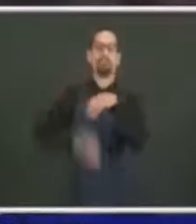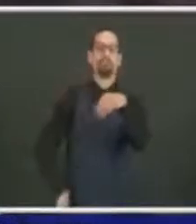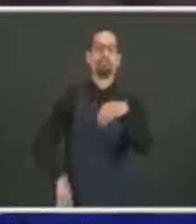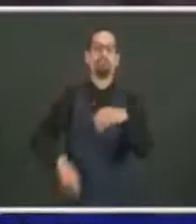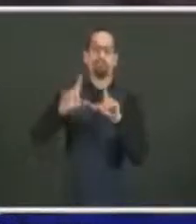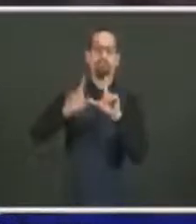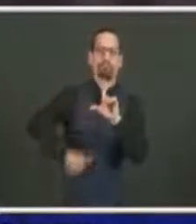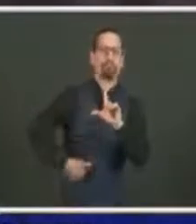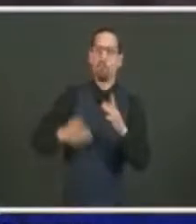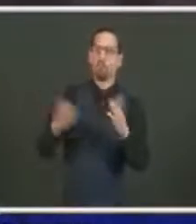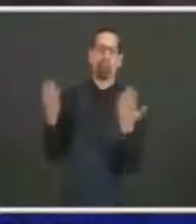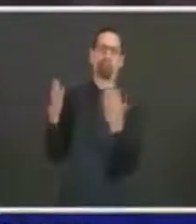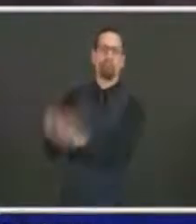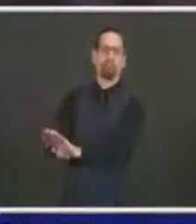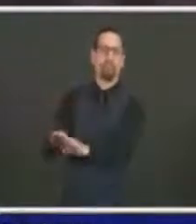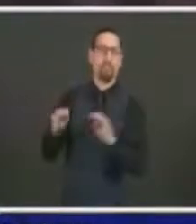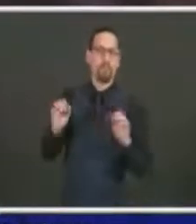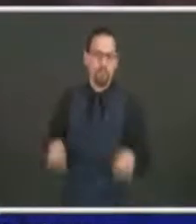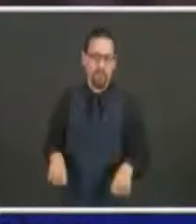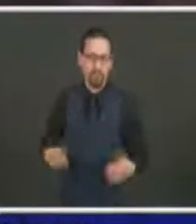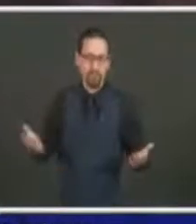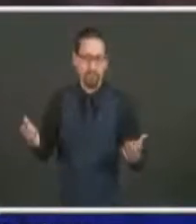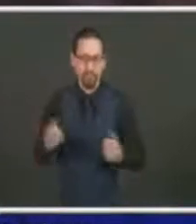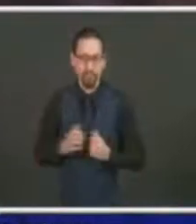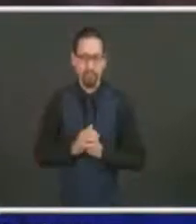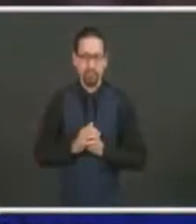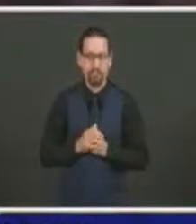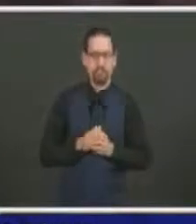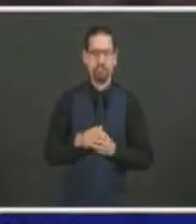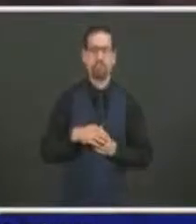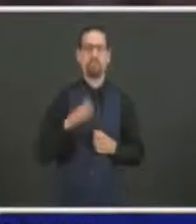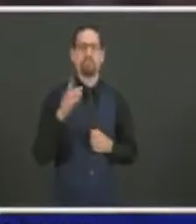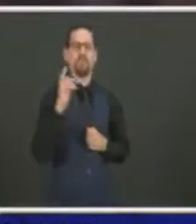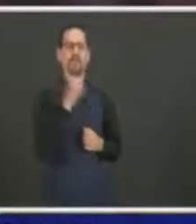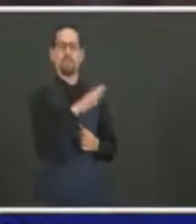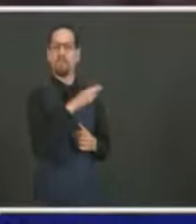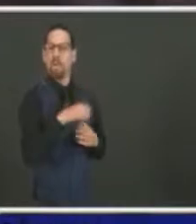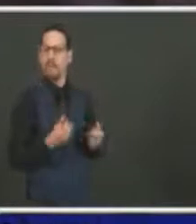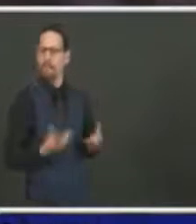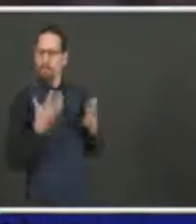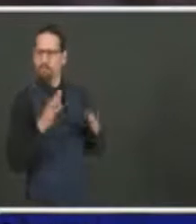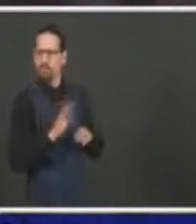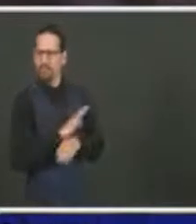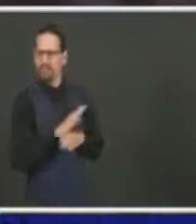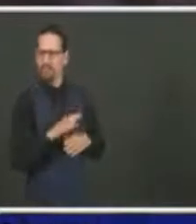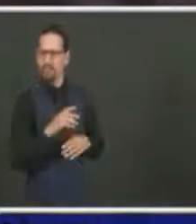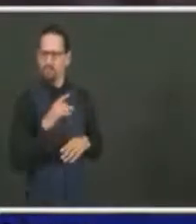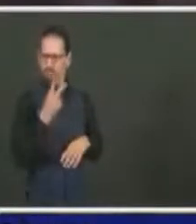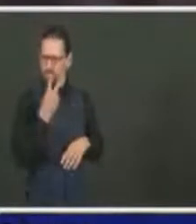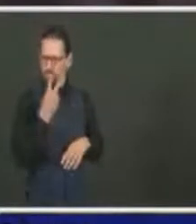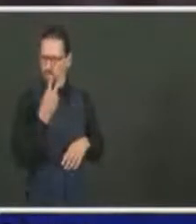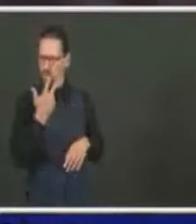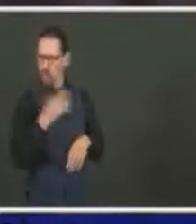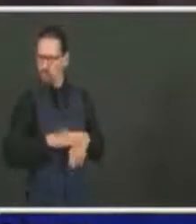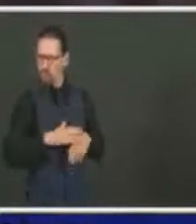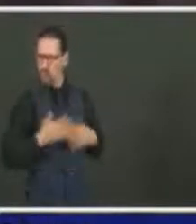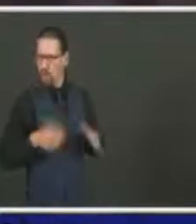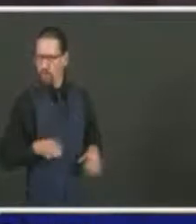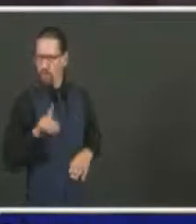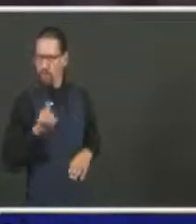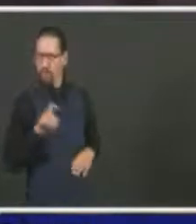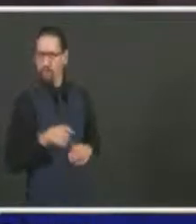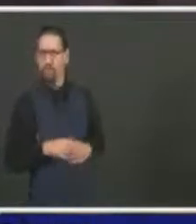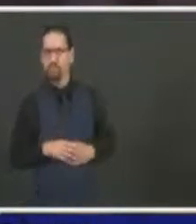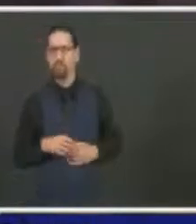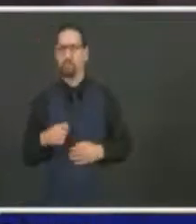you indicate how many businesses made it to the stage of 2 warnings and some sort of further action? I think we can do that. It would